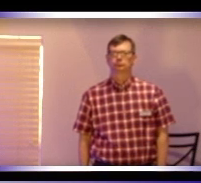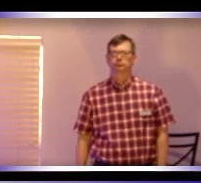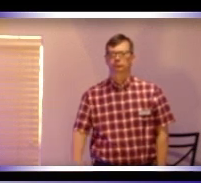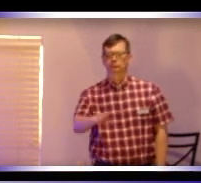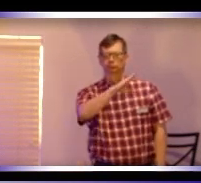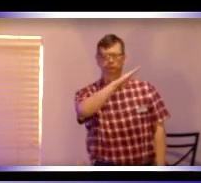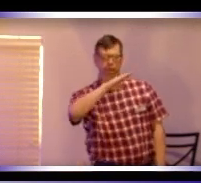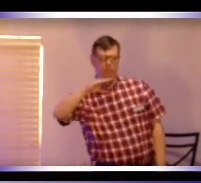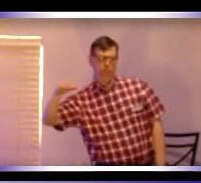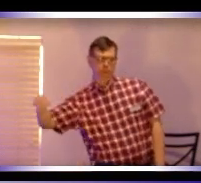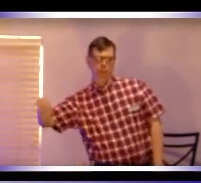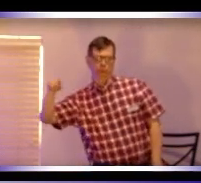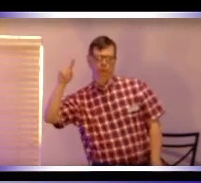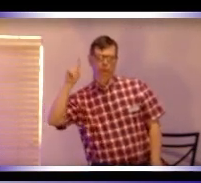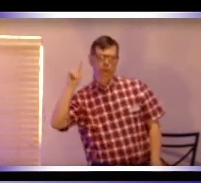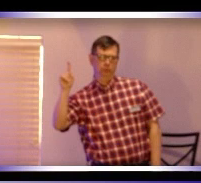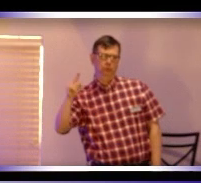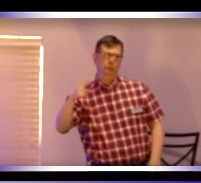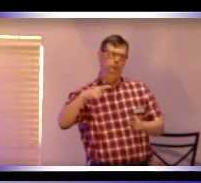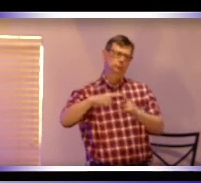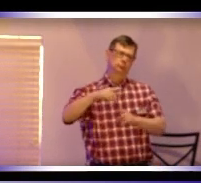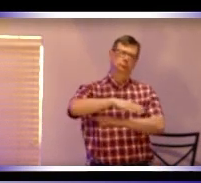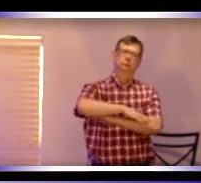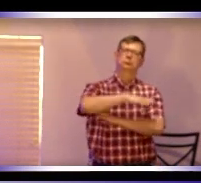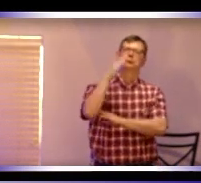And one of today's themes is